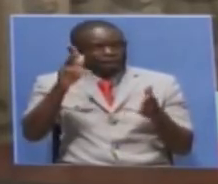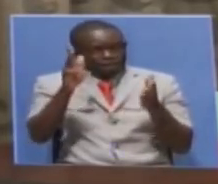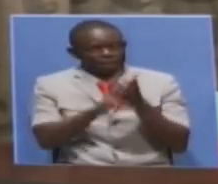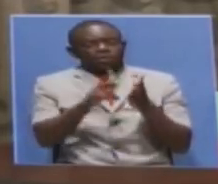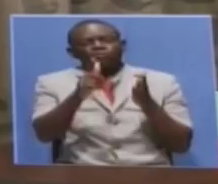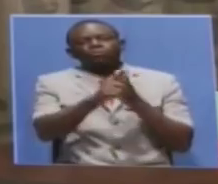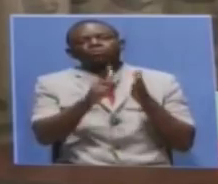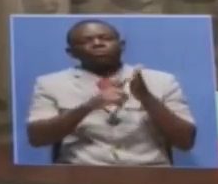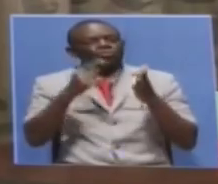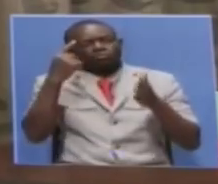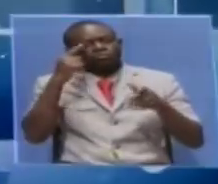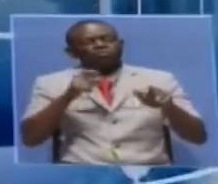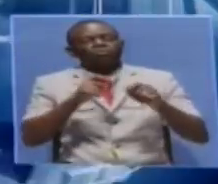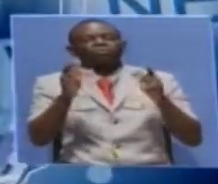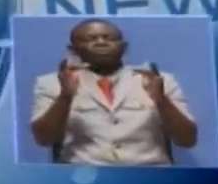cyberspace.